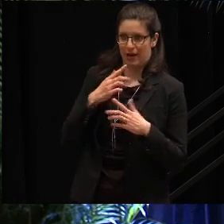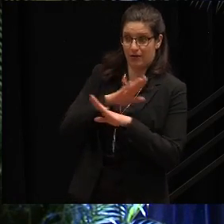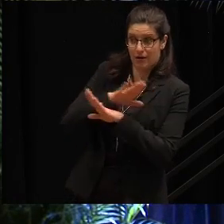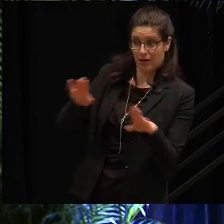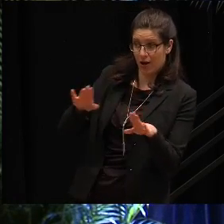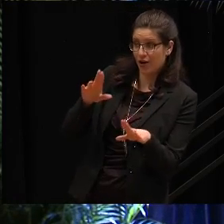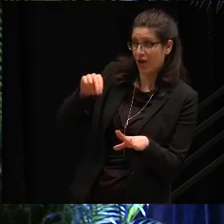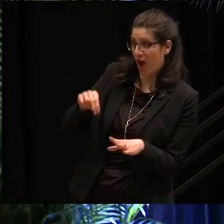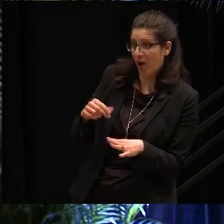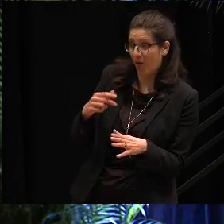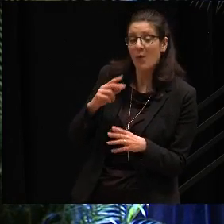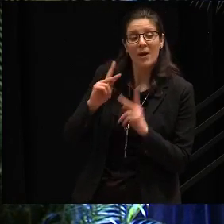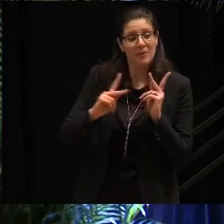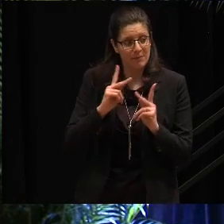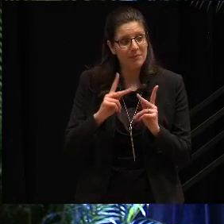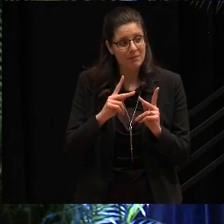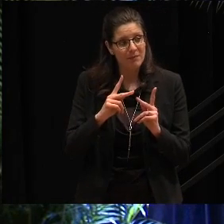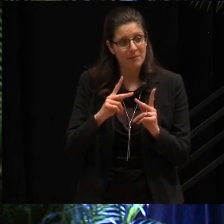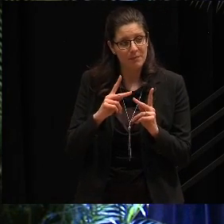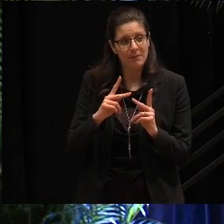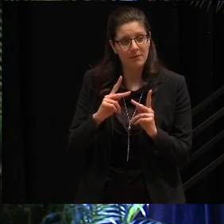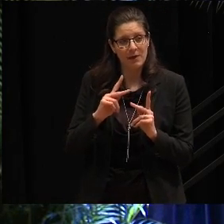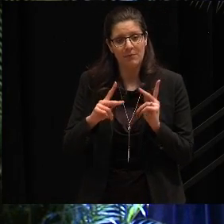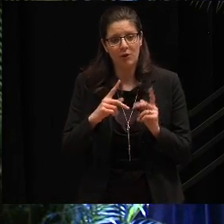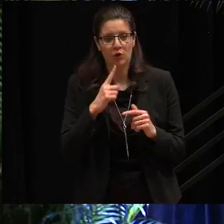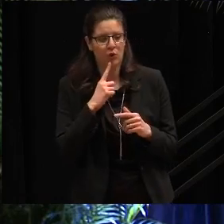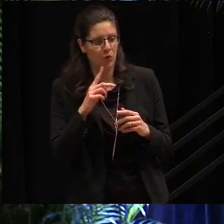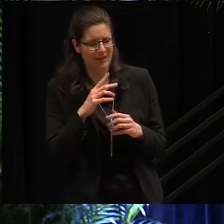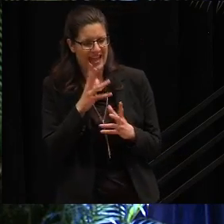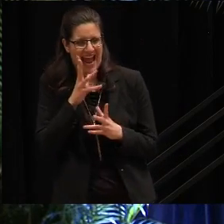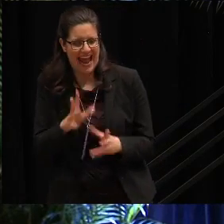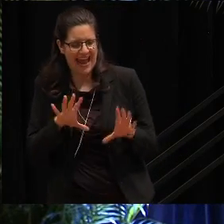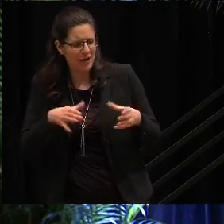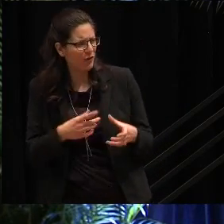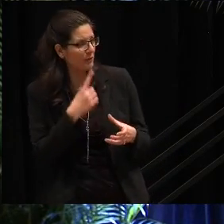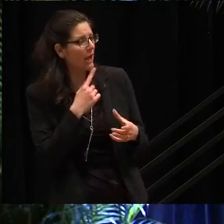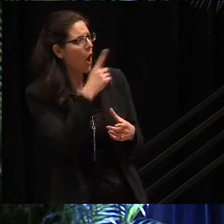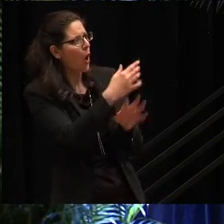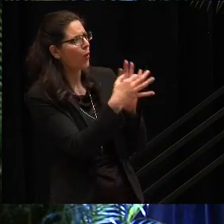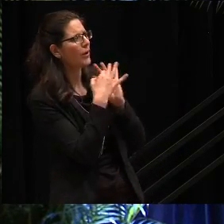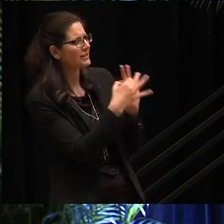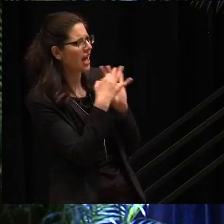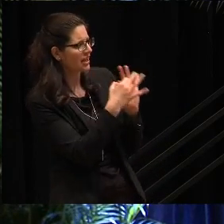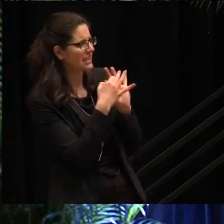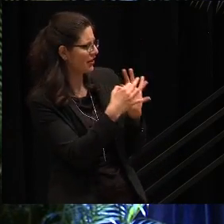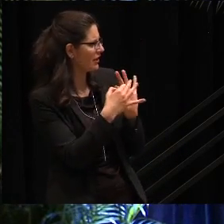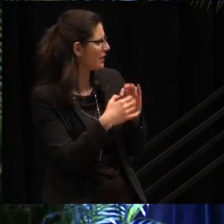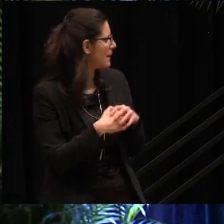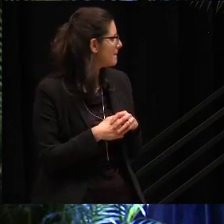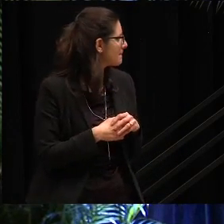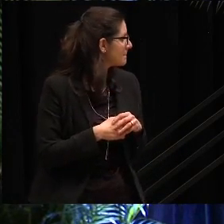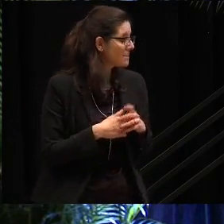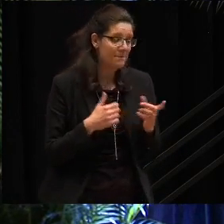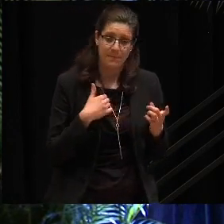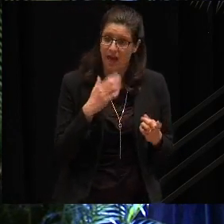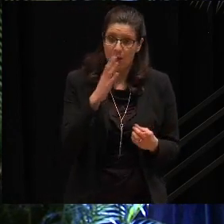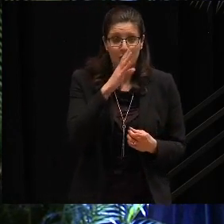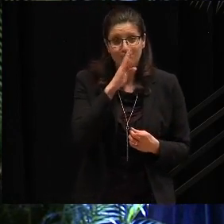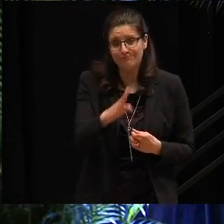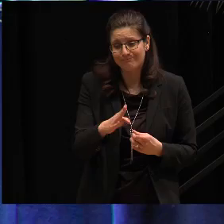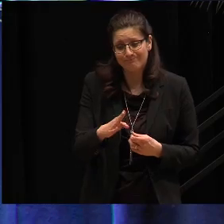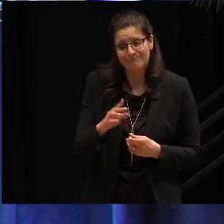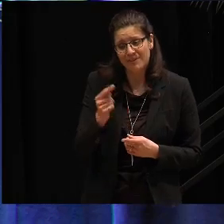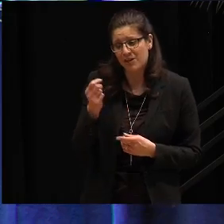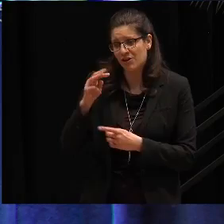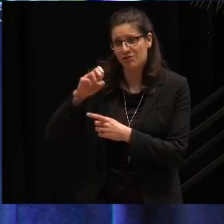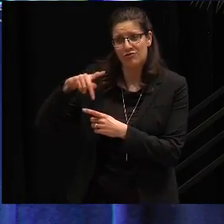the hate groups who perceive him as showing some solidarity? Look, I'll just throw it right out there. He's made